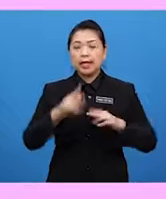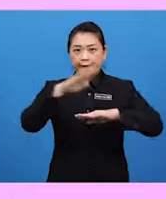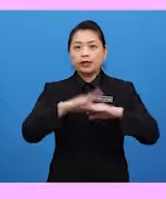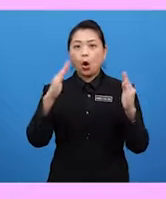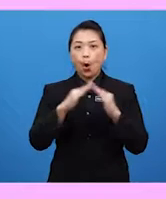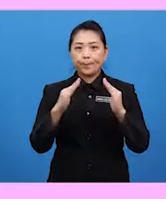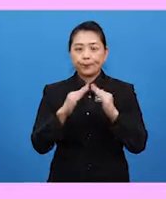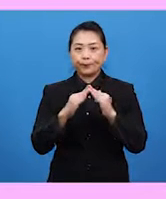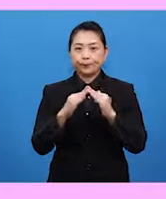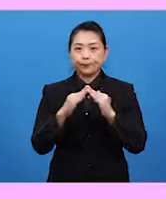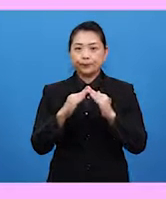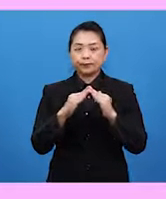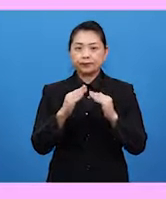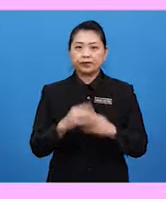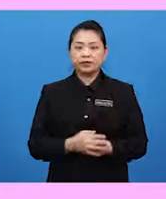home.